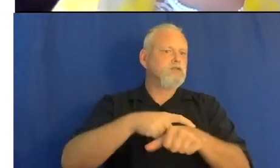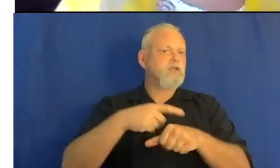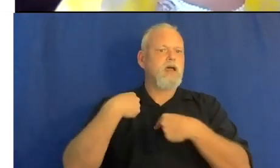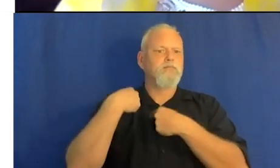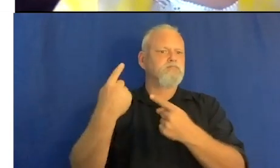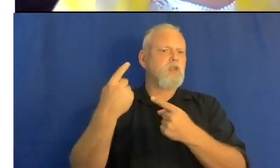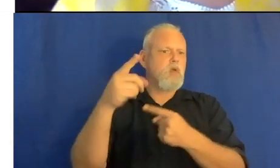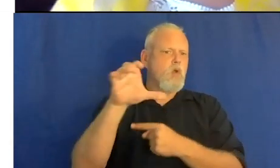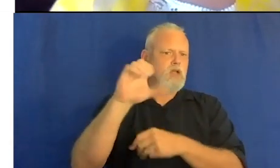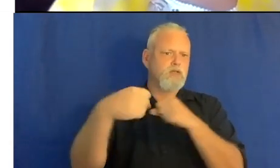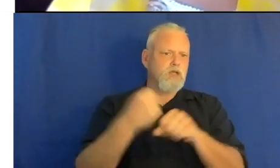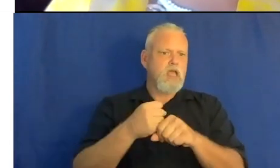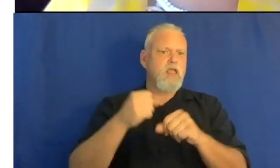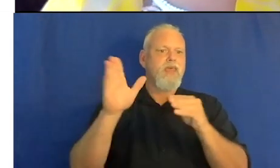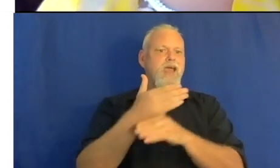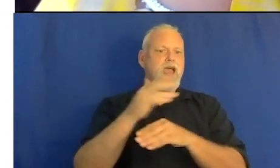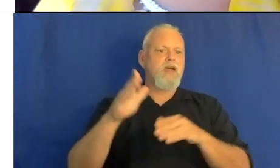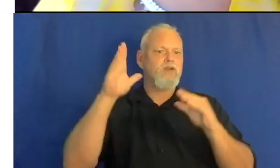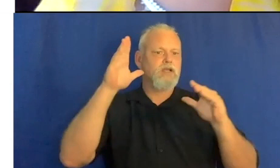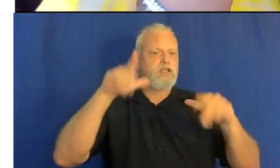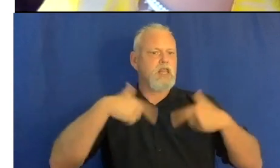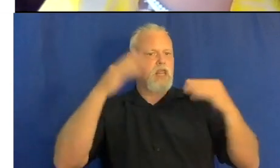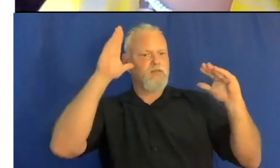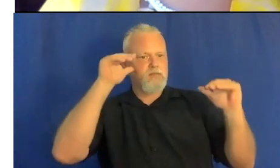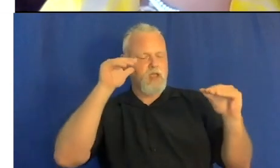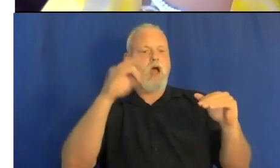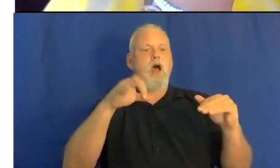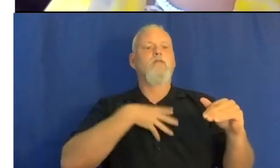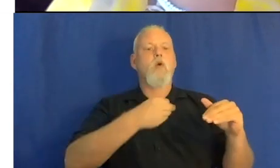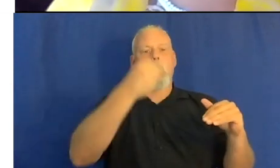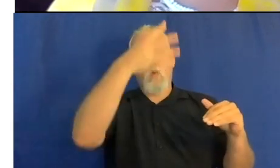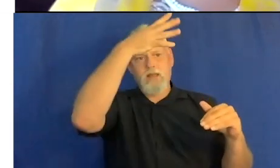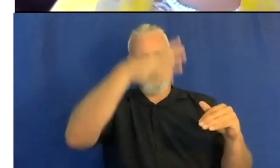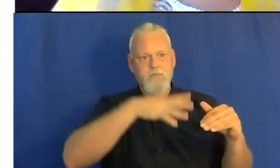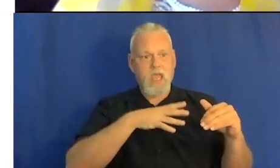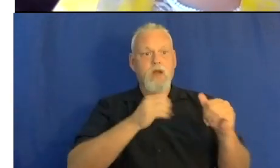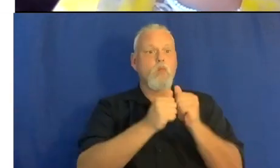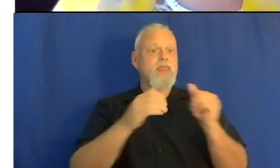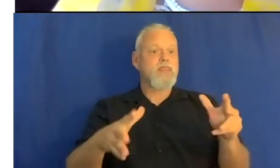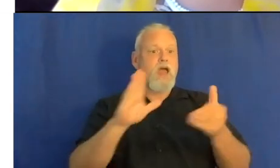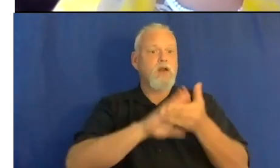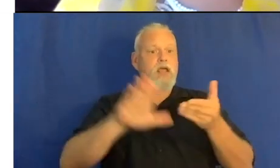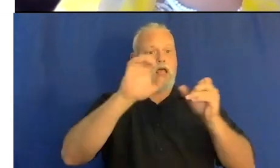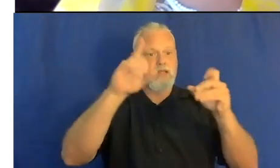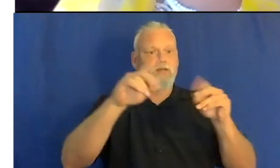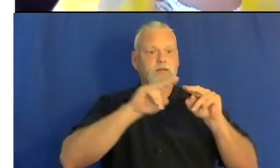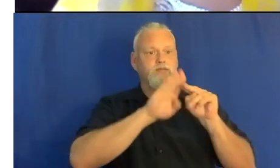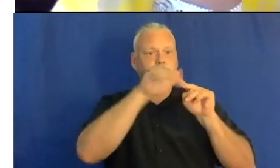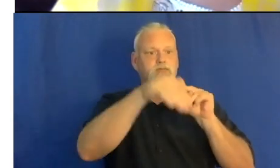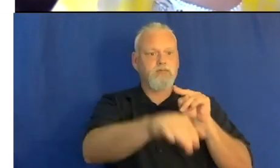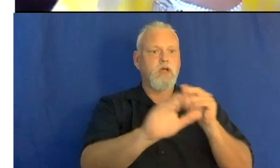average life expectancy of white American men without a college education is declining. And the number one thing that's killing